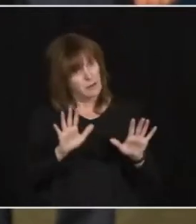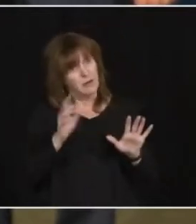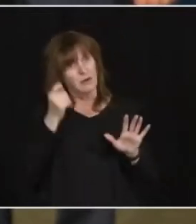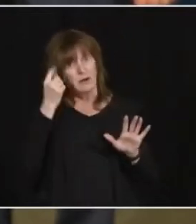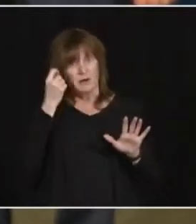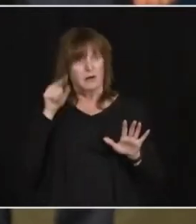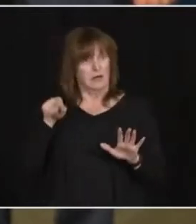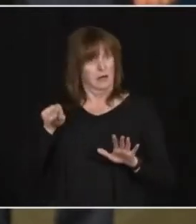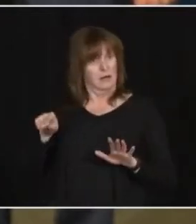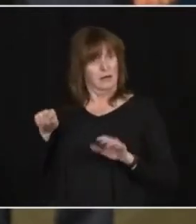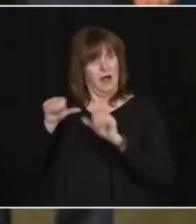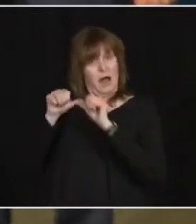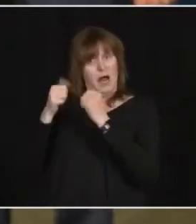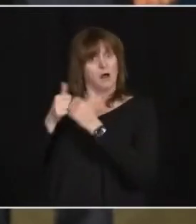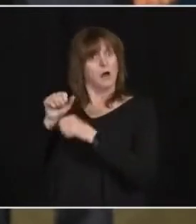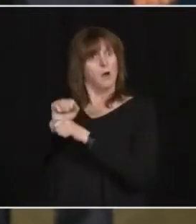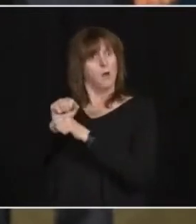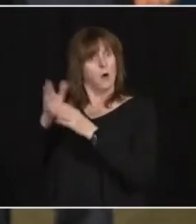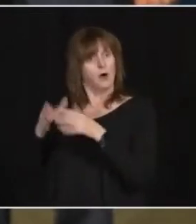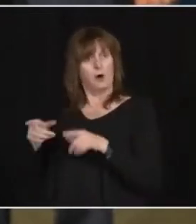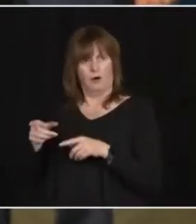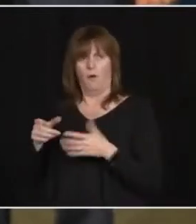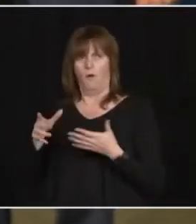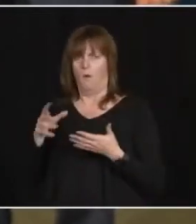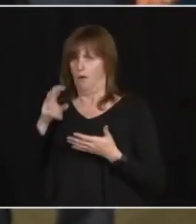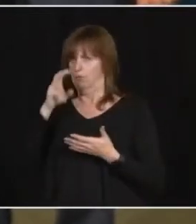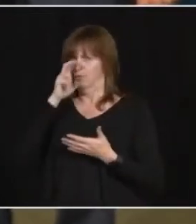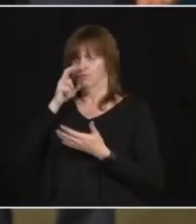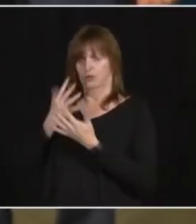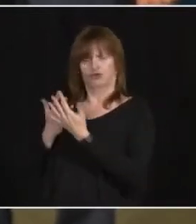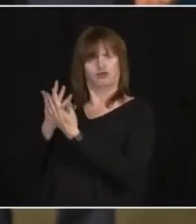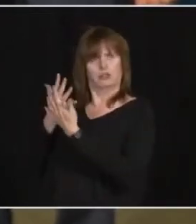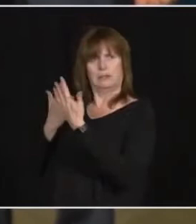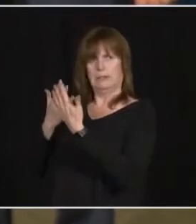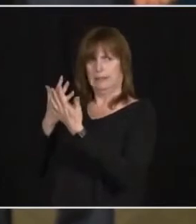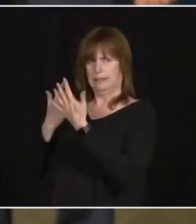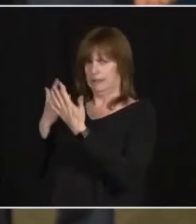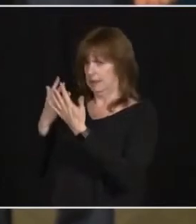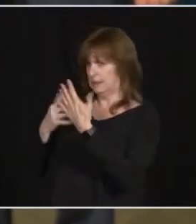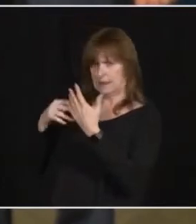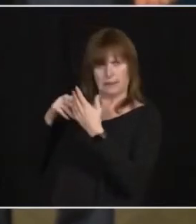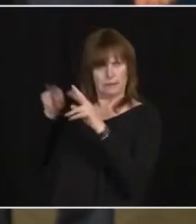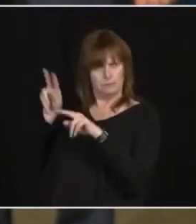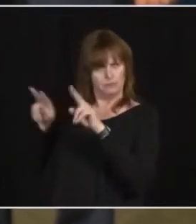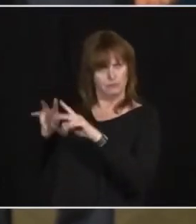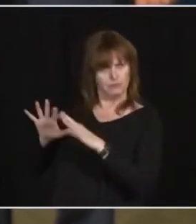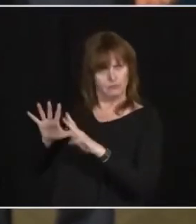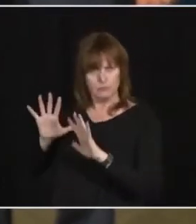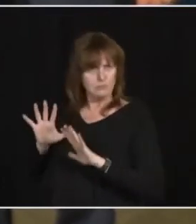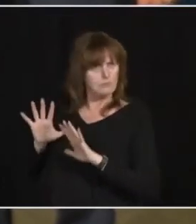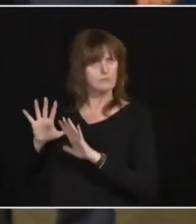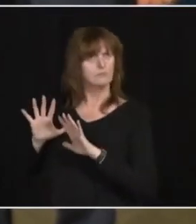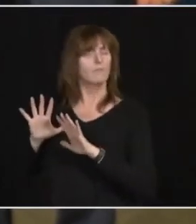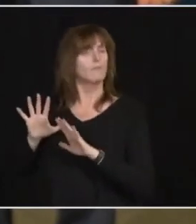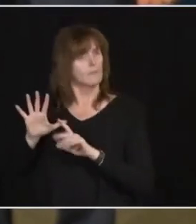rigorous screening. That has to be across the board. But this was allowed our long-term care homes to be able to